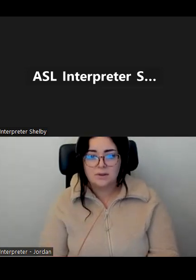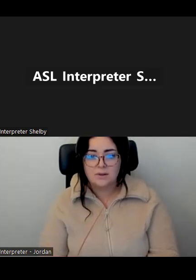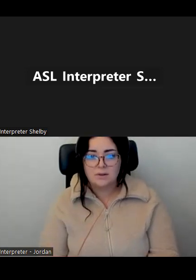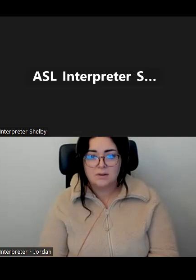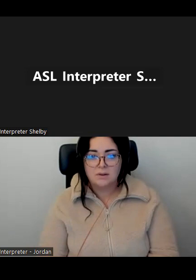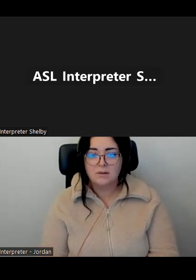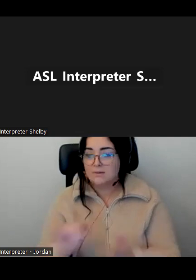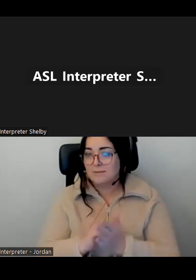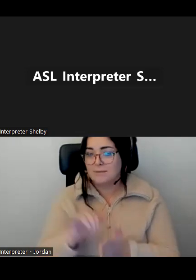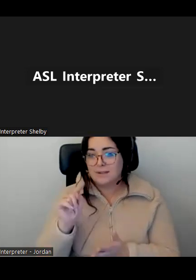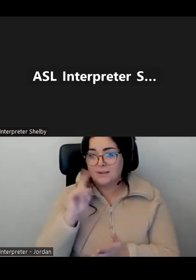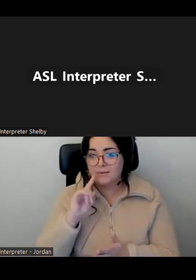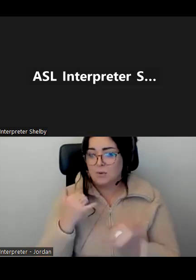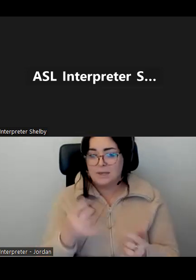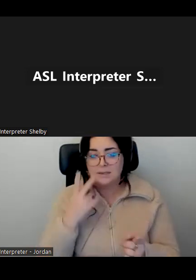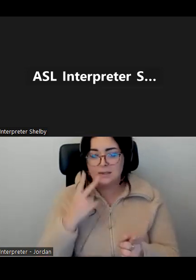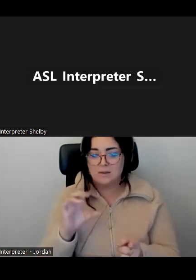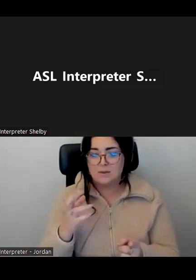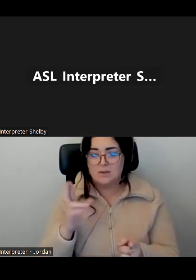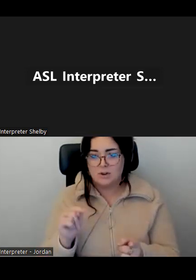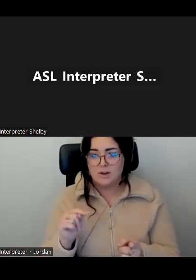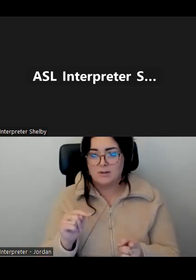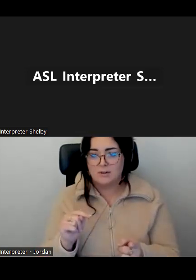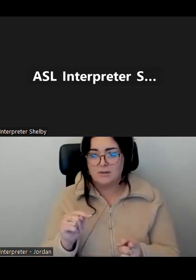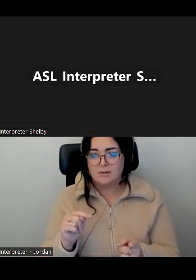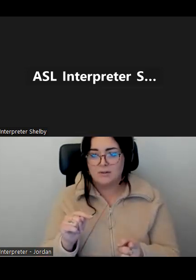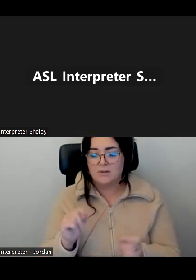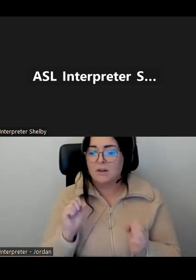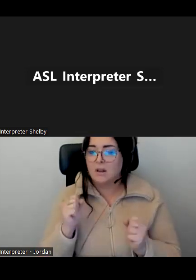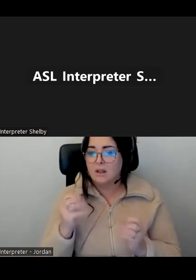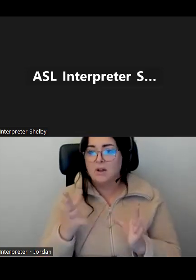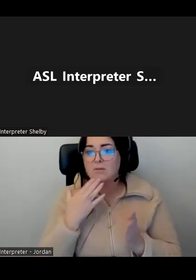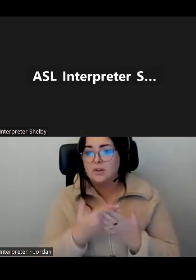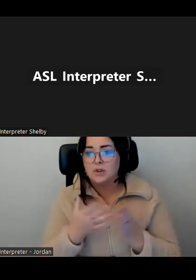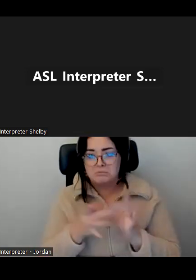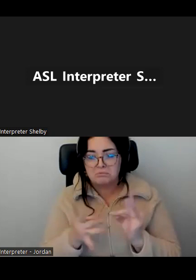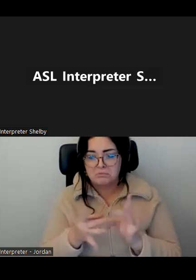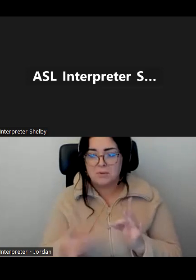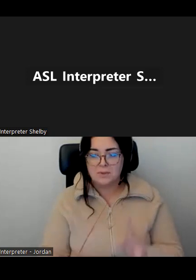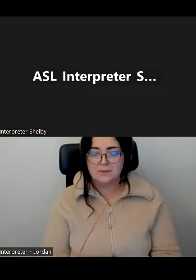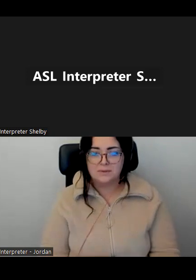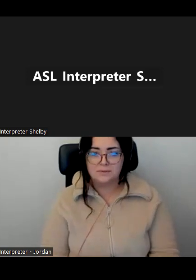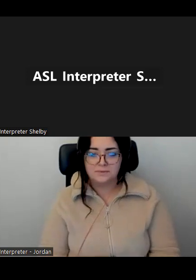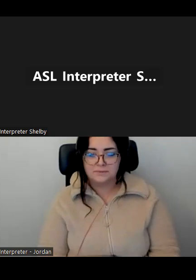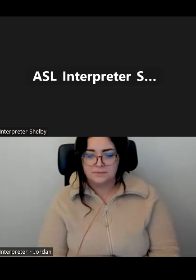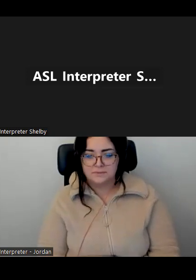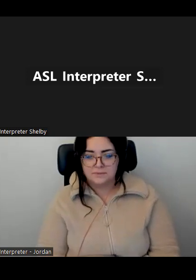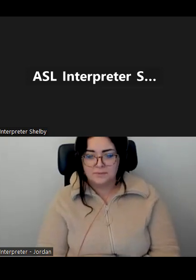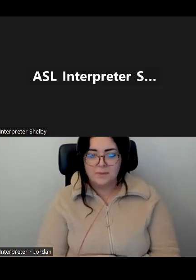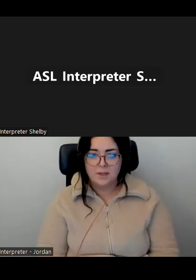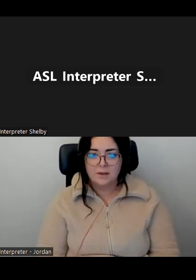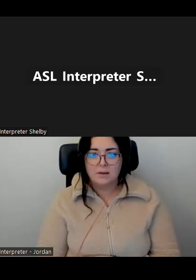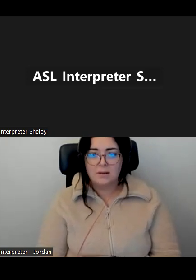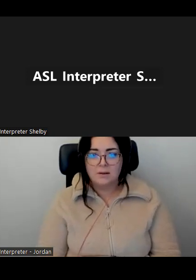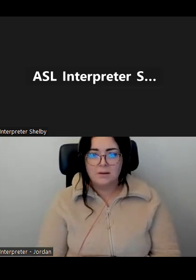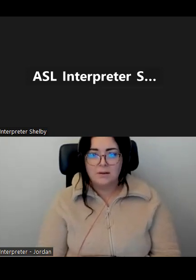that's it for now for what I see here. A lot of it's just very positive comments. Perfect. Perfect.